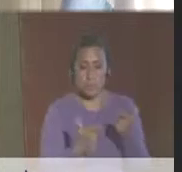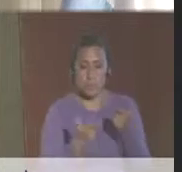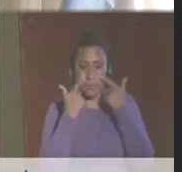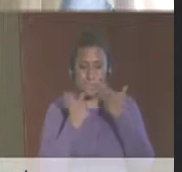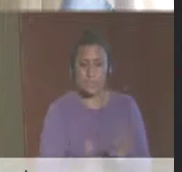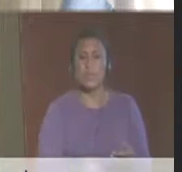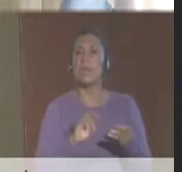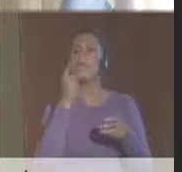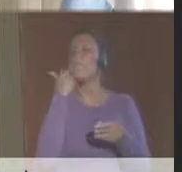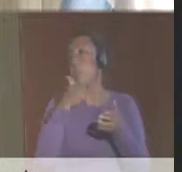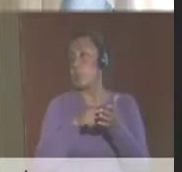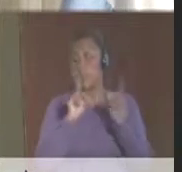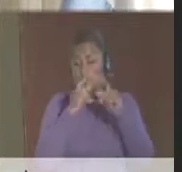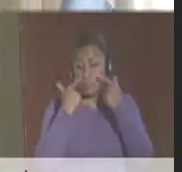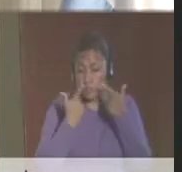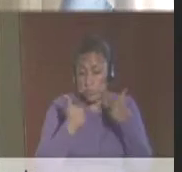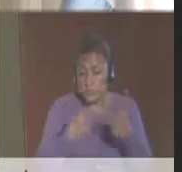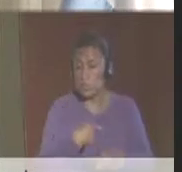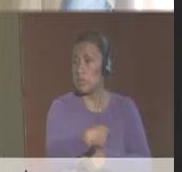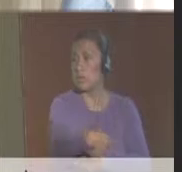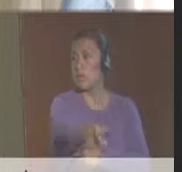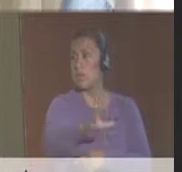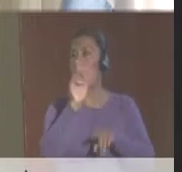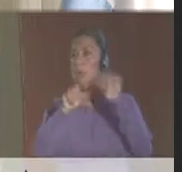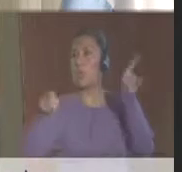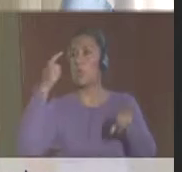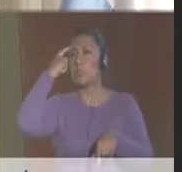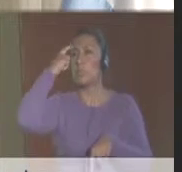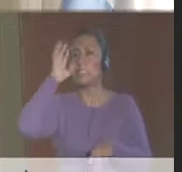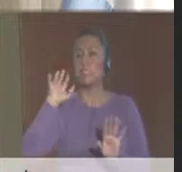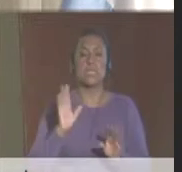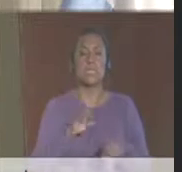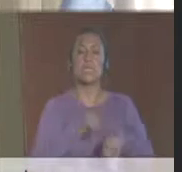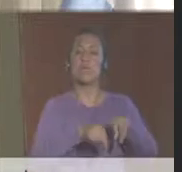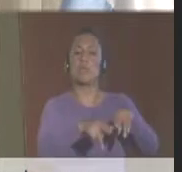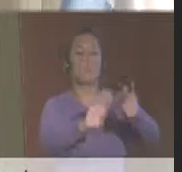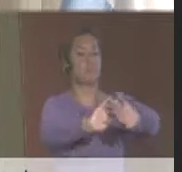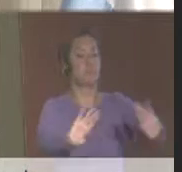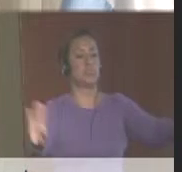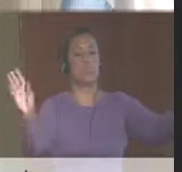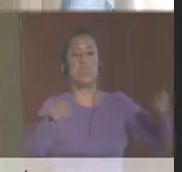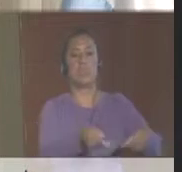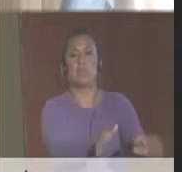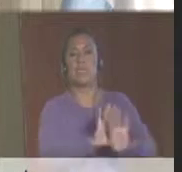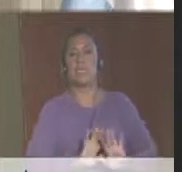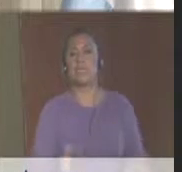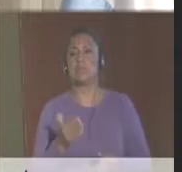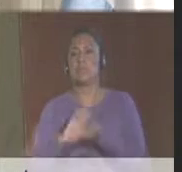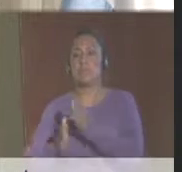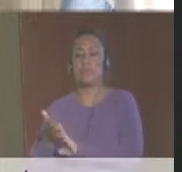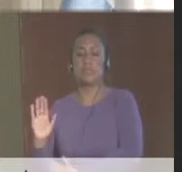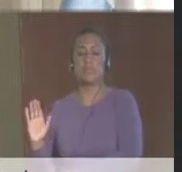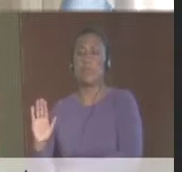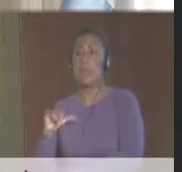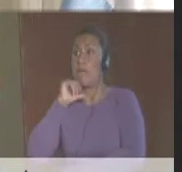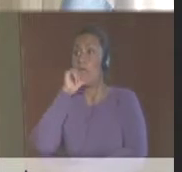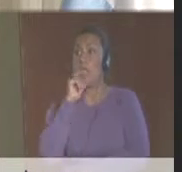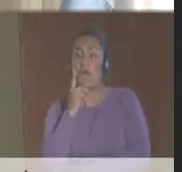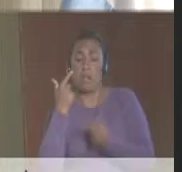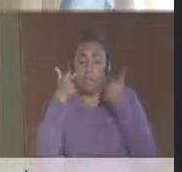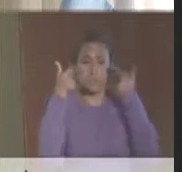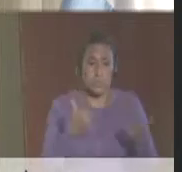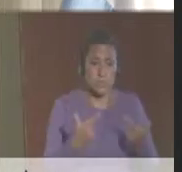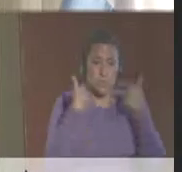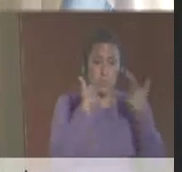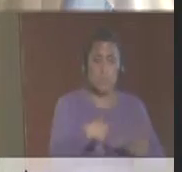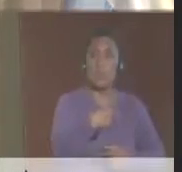structures, we need to to just build the works, but that's not it.